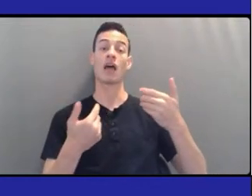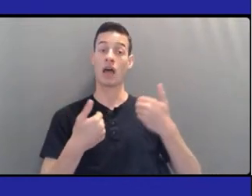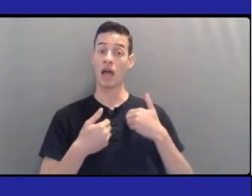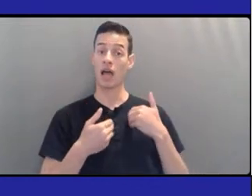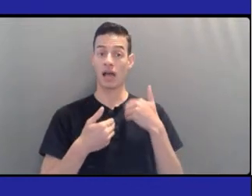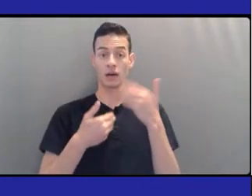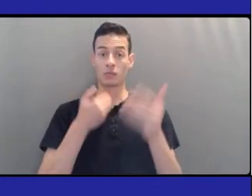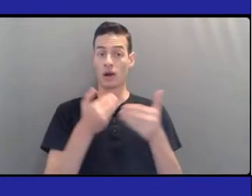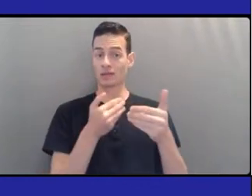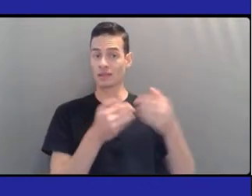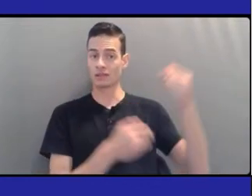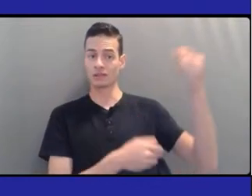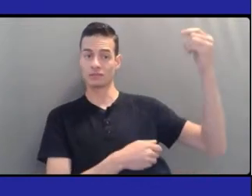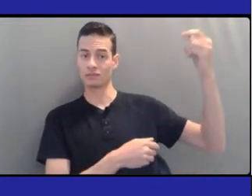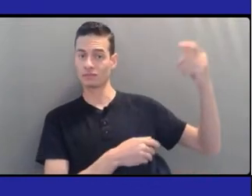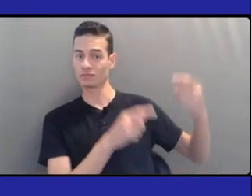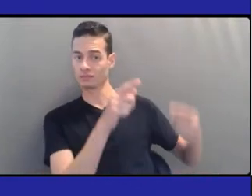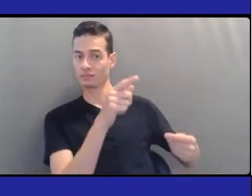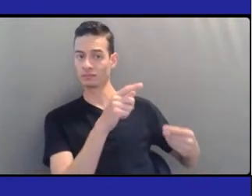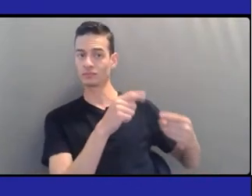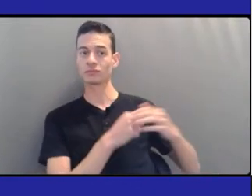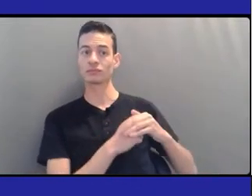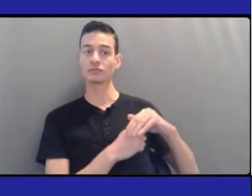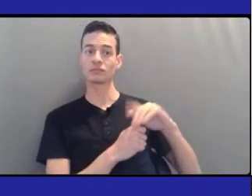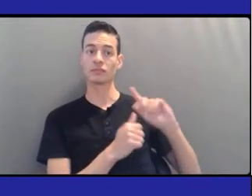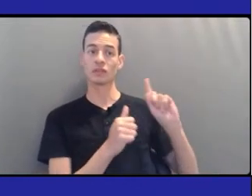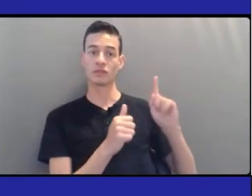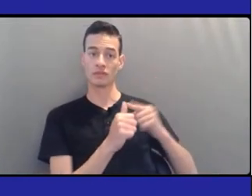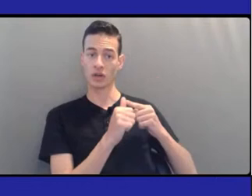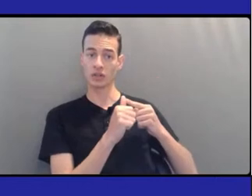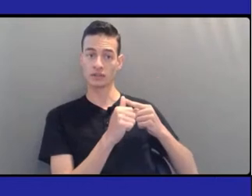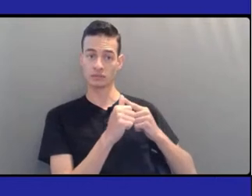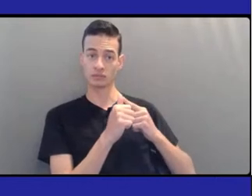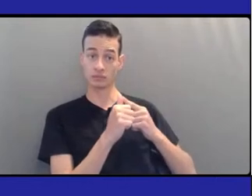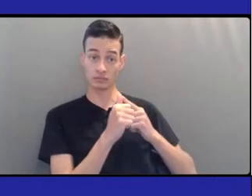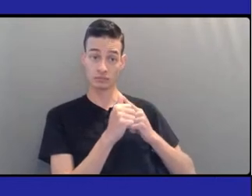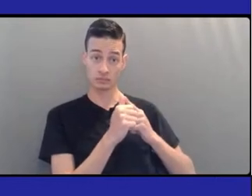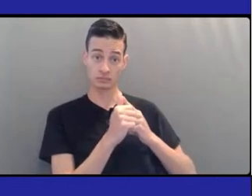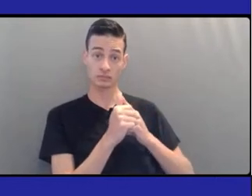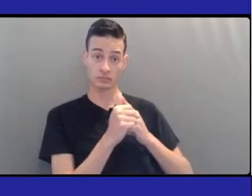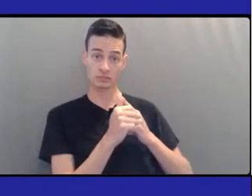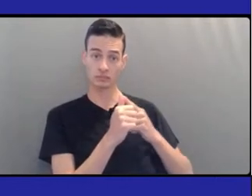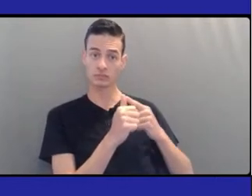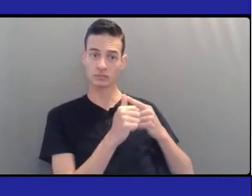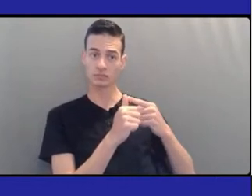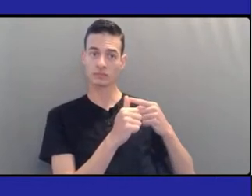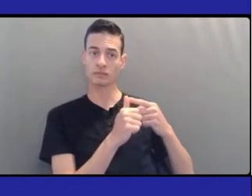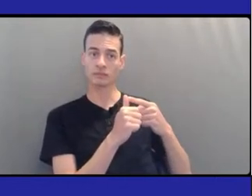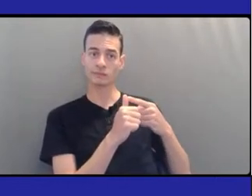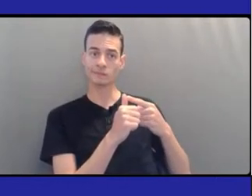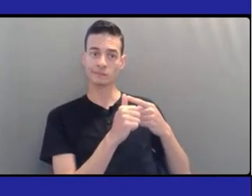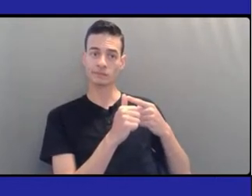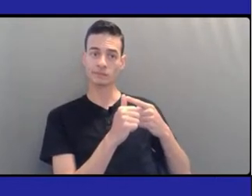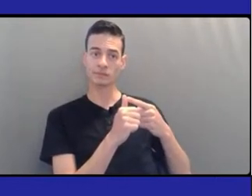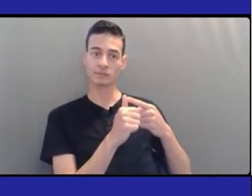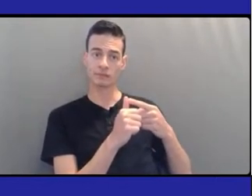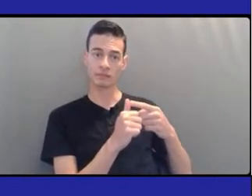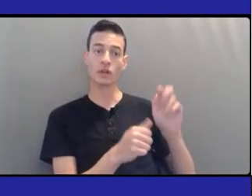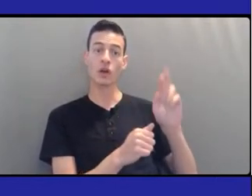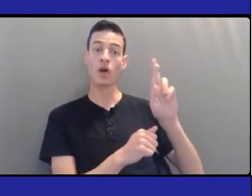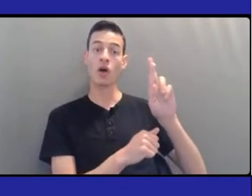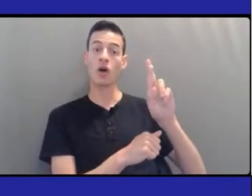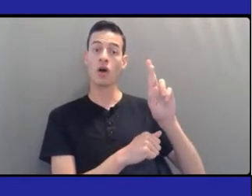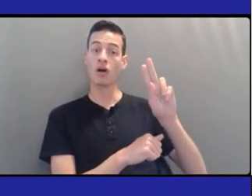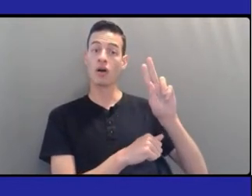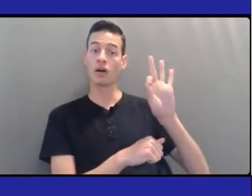for procurement where after we had approval of our RFP process, we posted